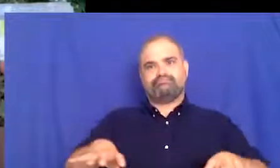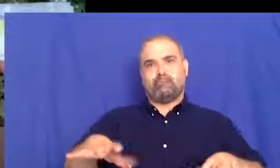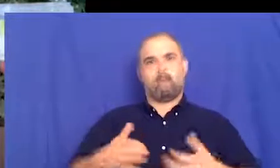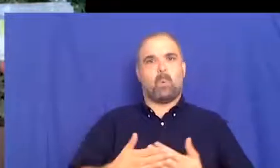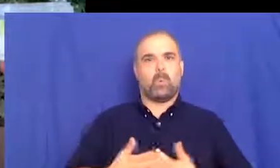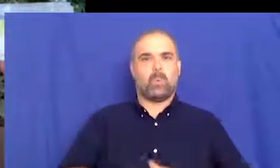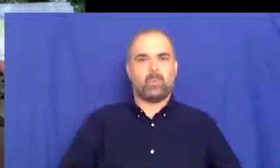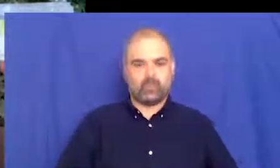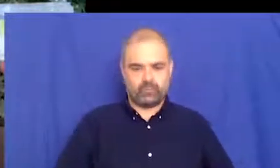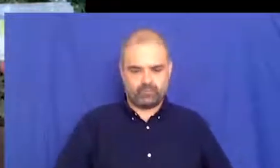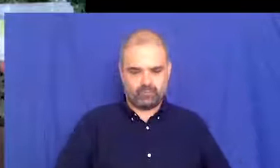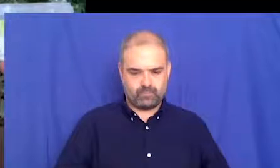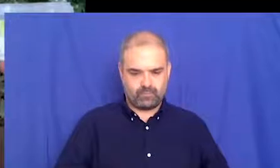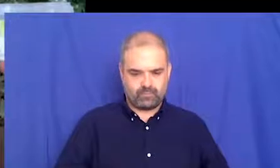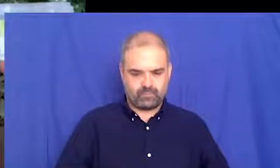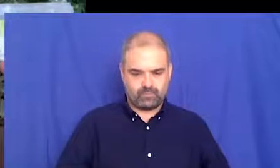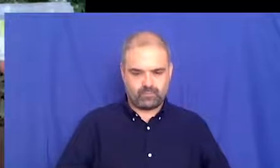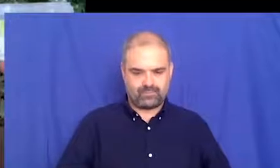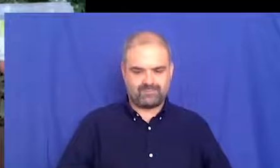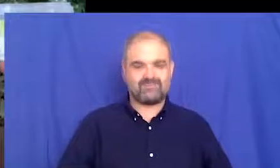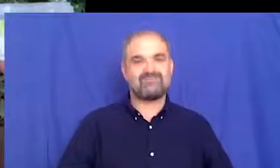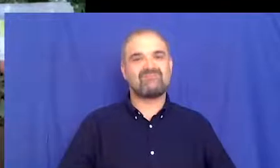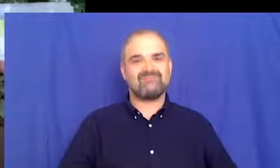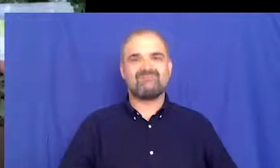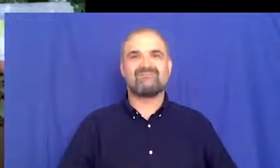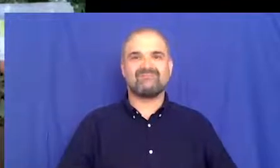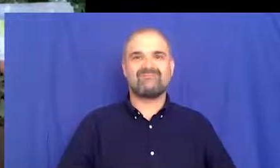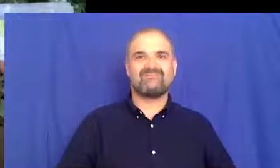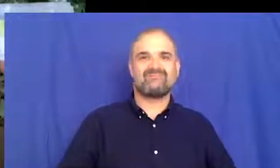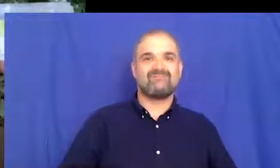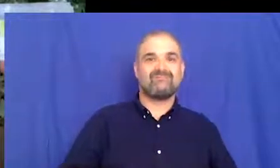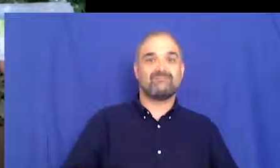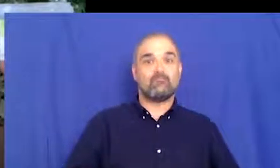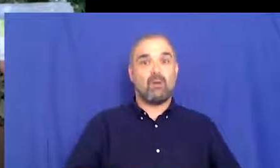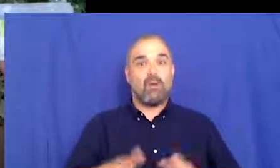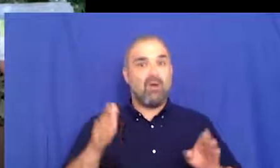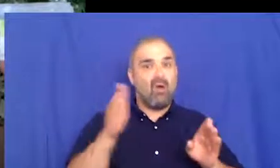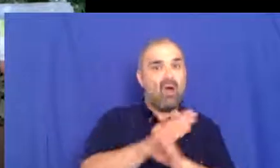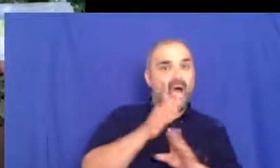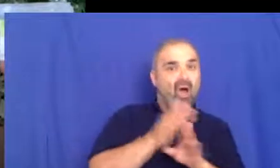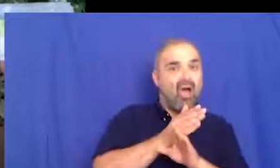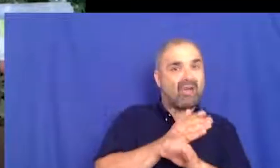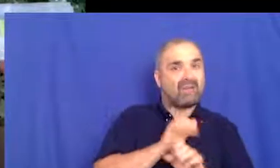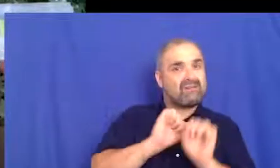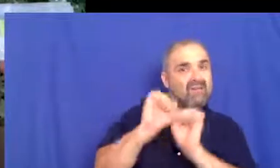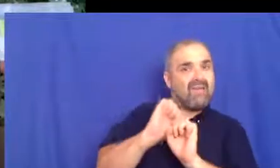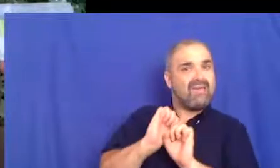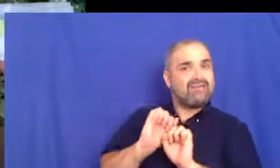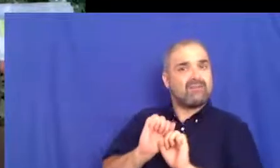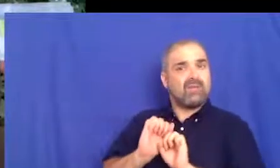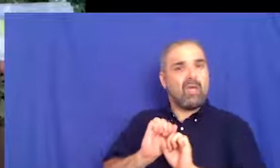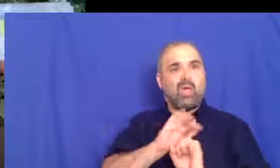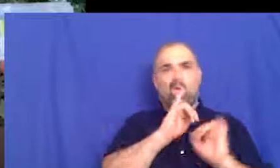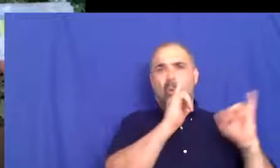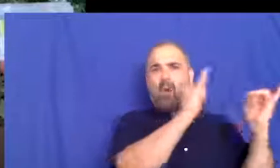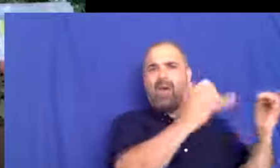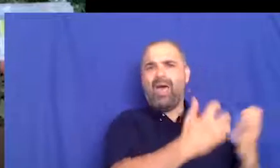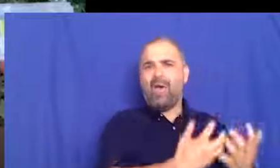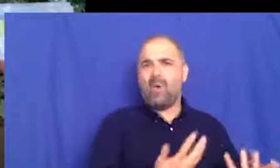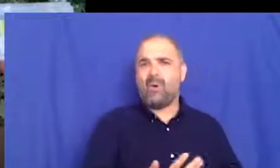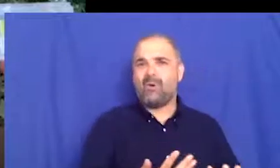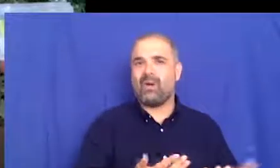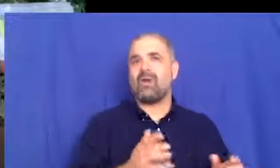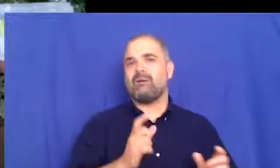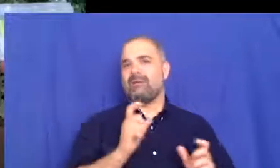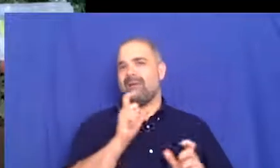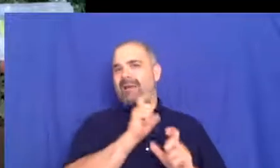flat on their bed. Isn't it, buddy? But what they would do, the way they actually hide away and defend themselves in the wild, is by